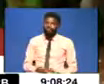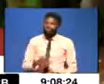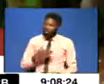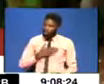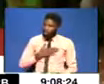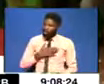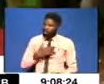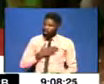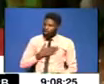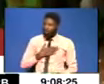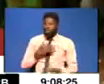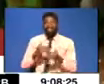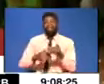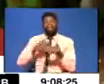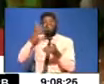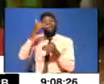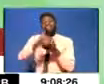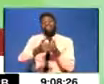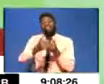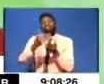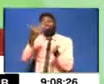Our next stop will be